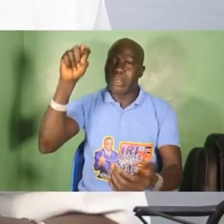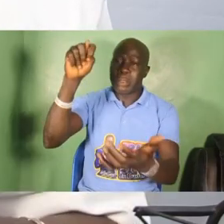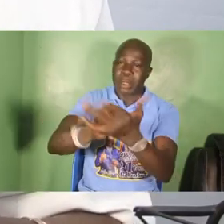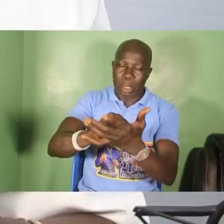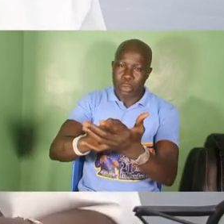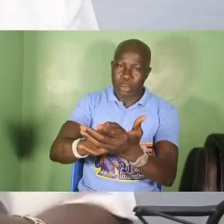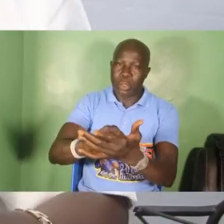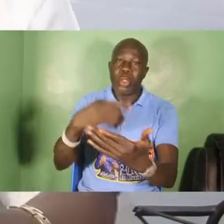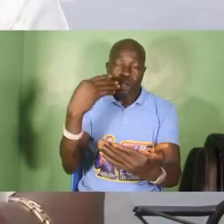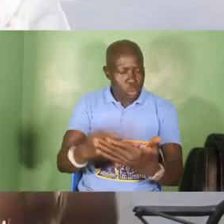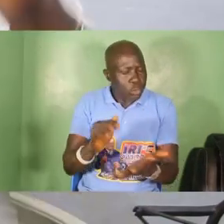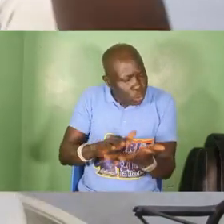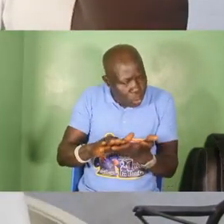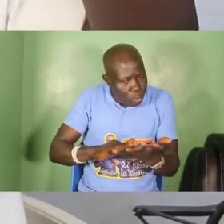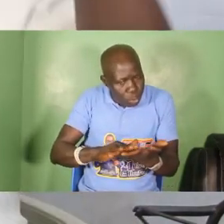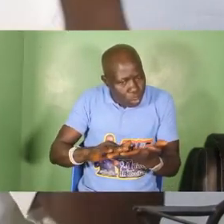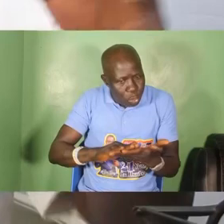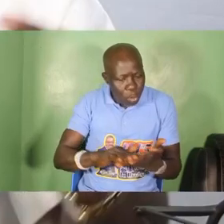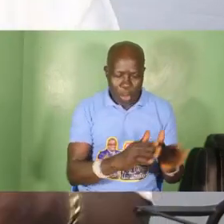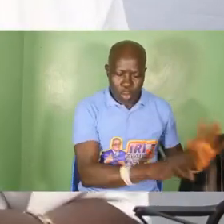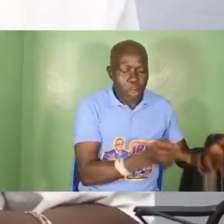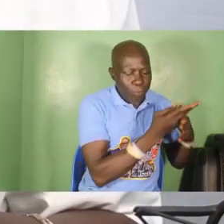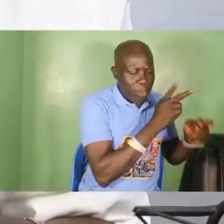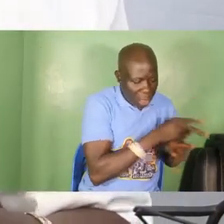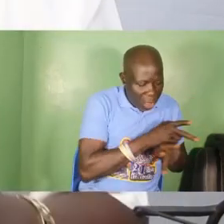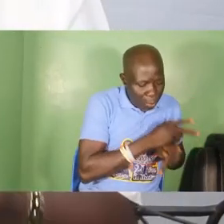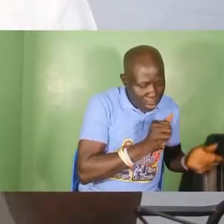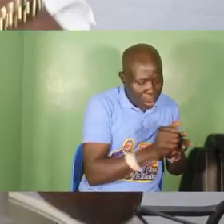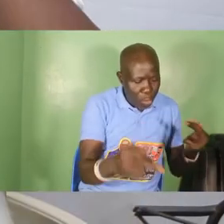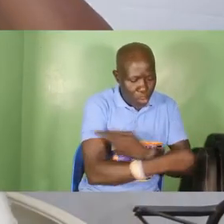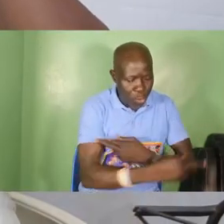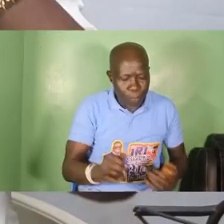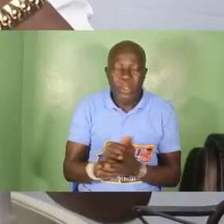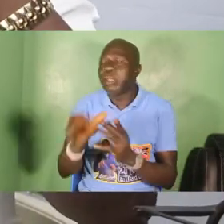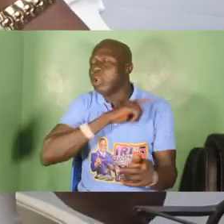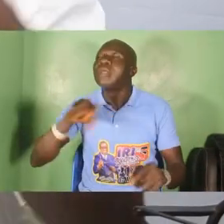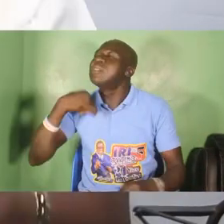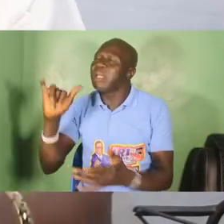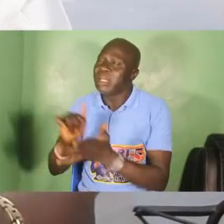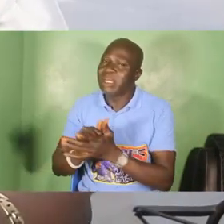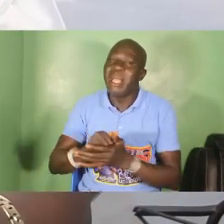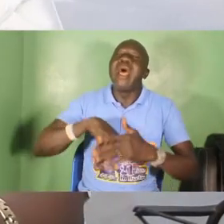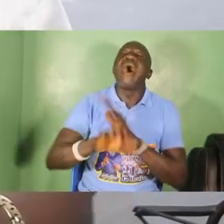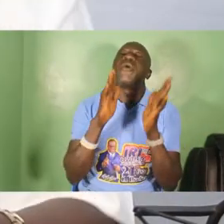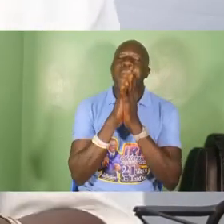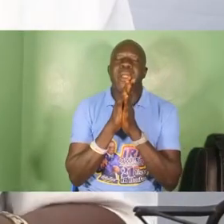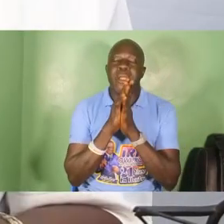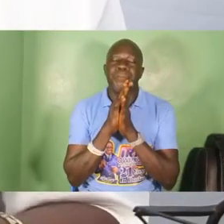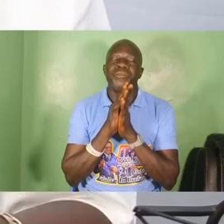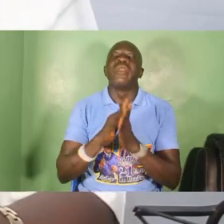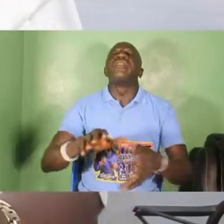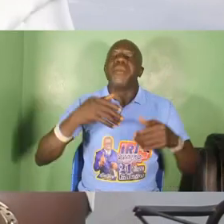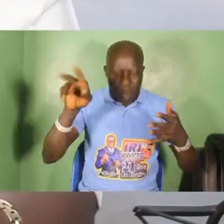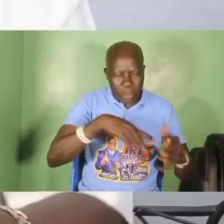200,000 or 200,000 souls. Only go Kosinu Yarabai. Put it in strong room. The Lord says, they might be poor. And pray. They